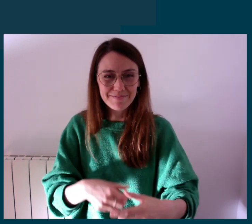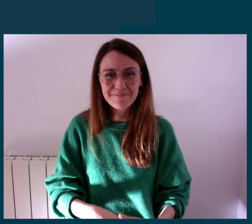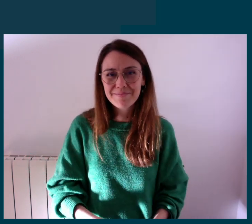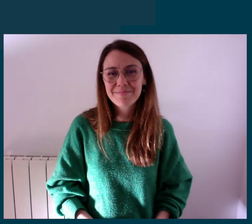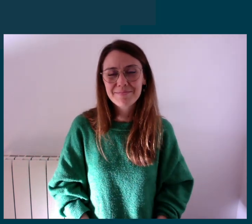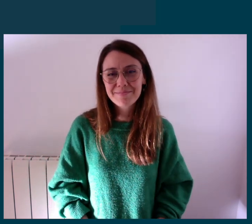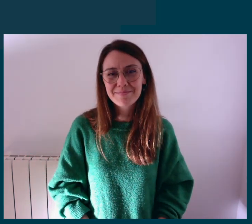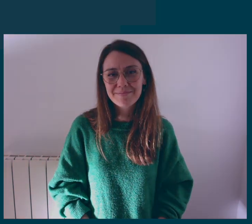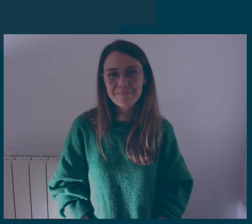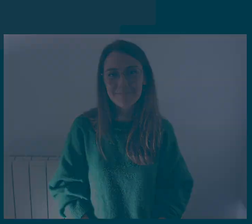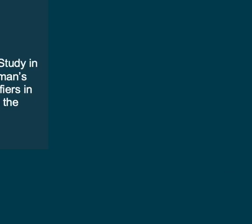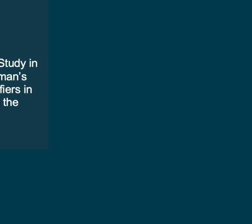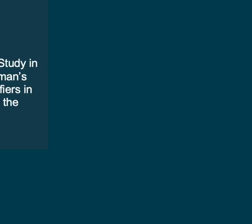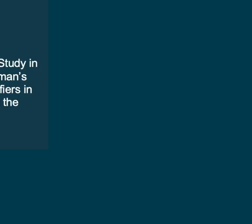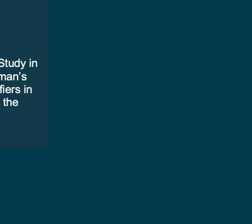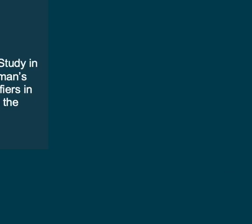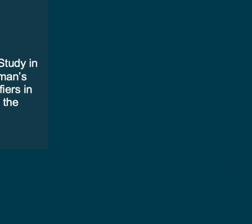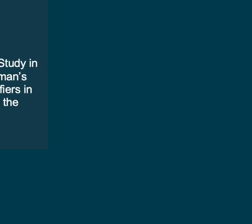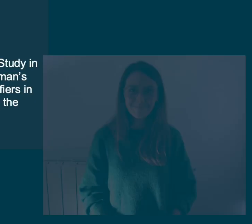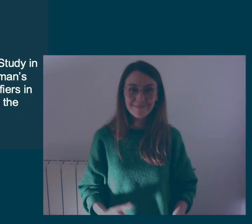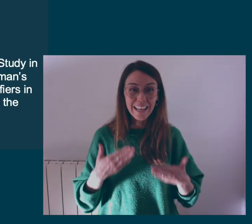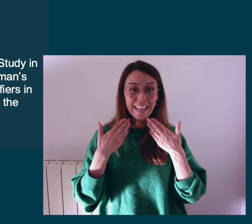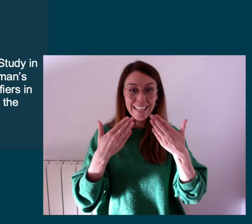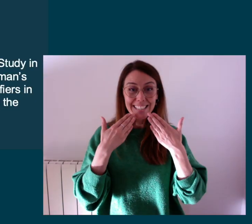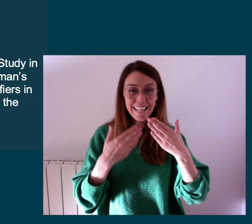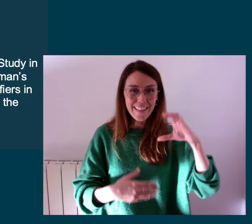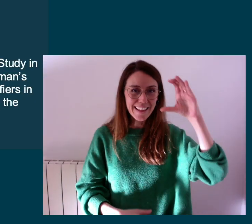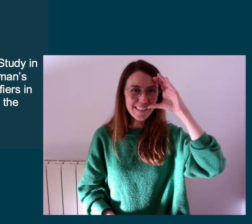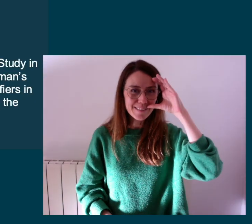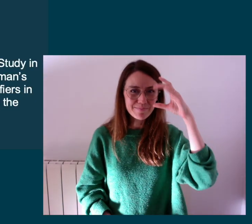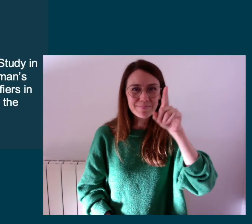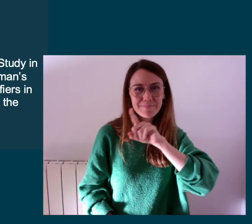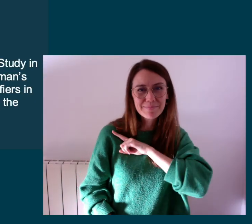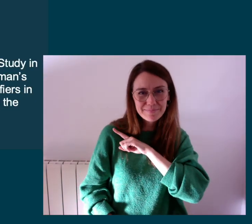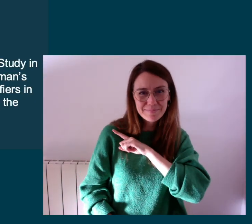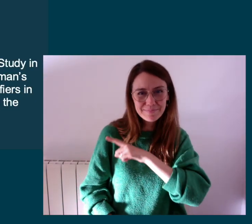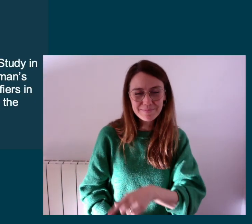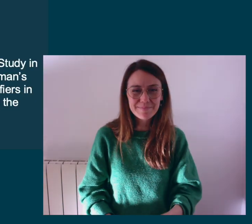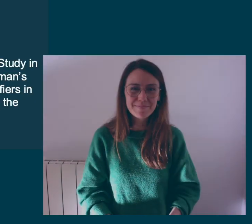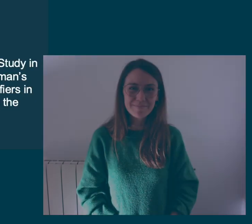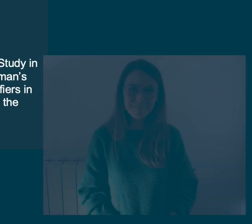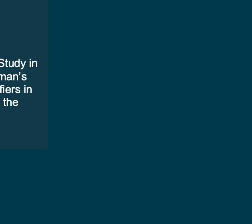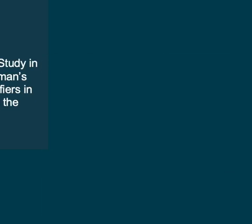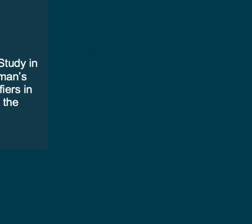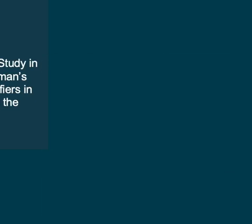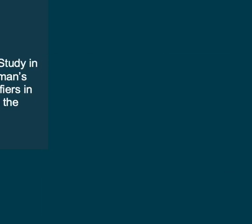this work. And we thank you very much.